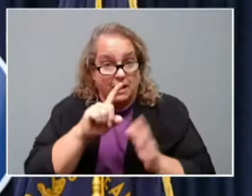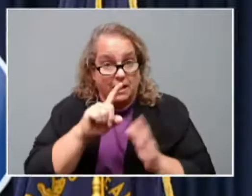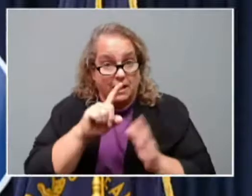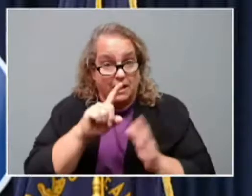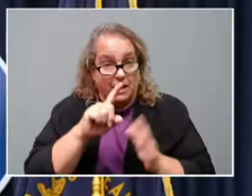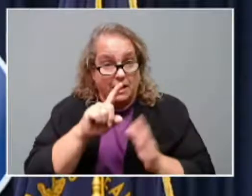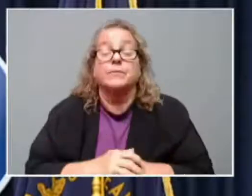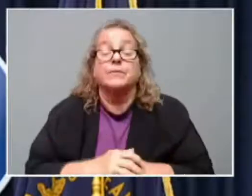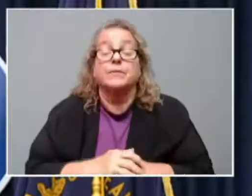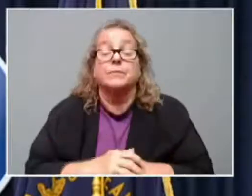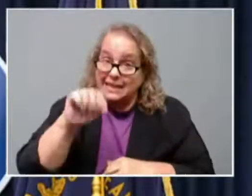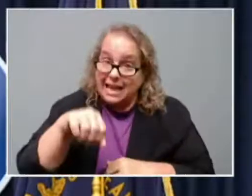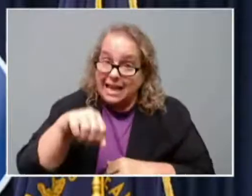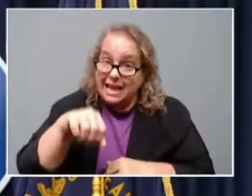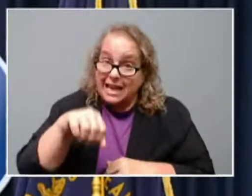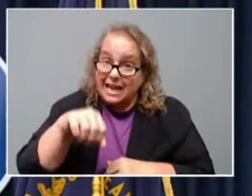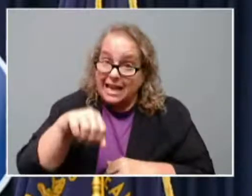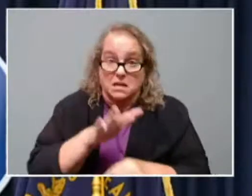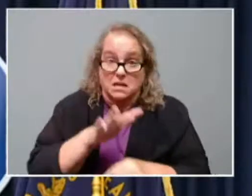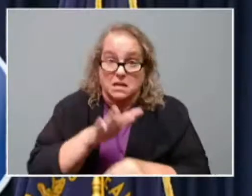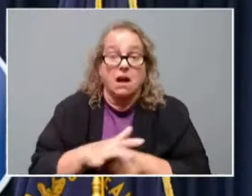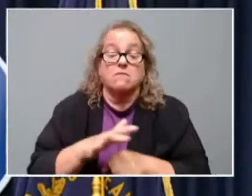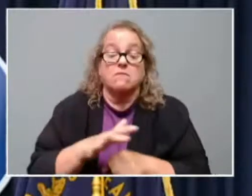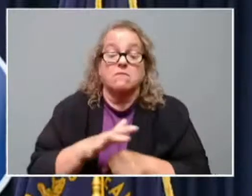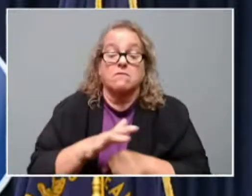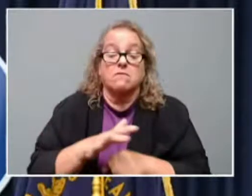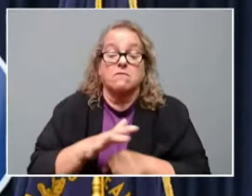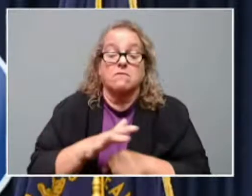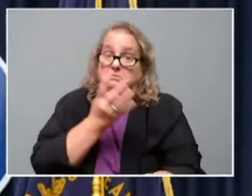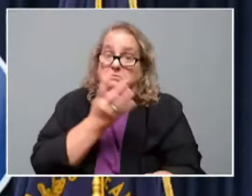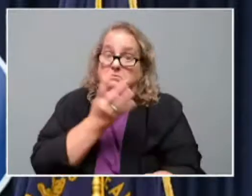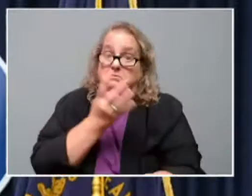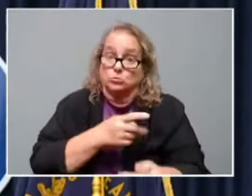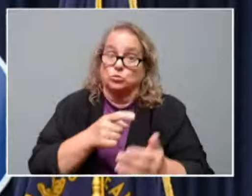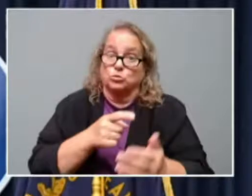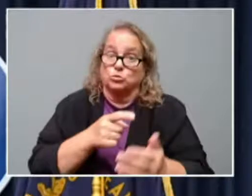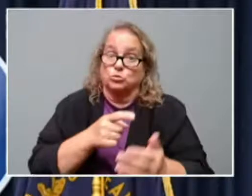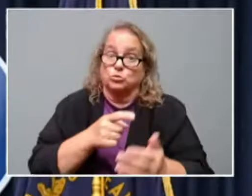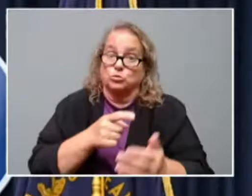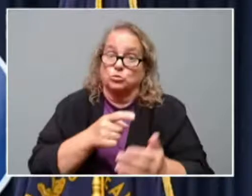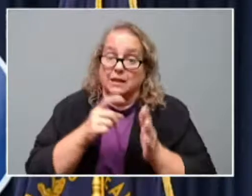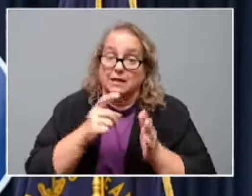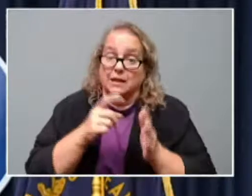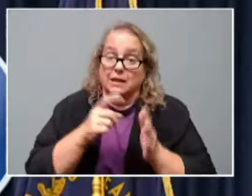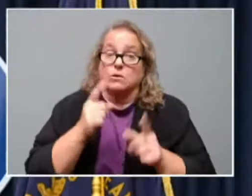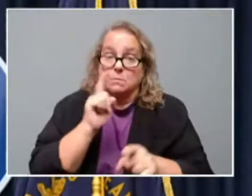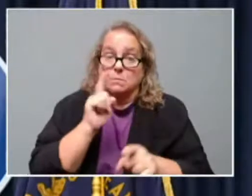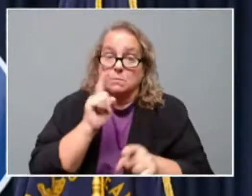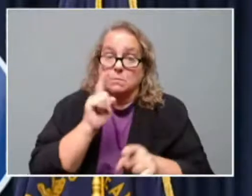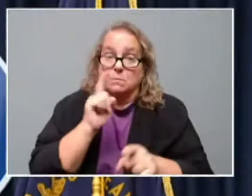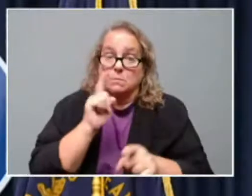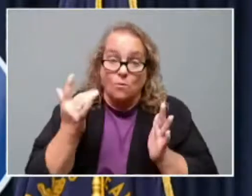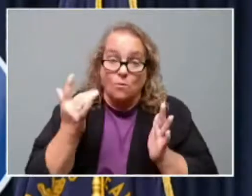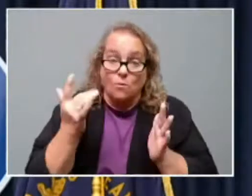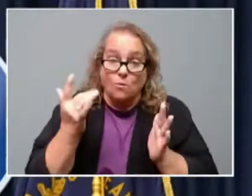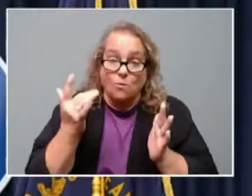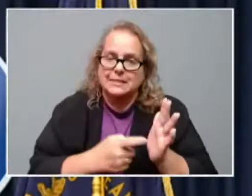Yes, there has been enough to meet demand because demand has dropped. We got really